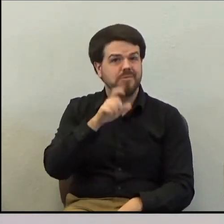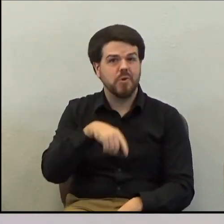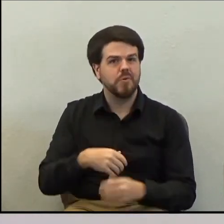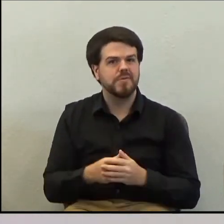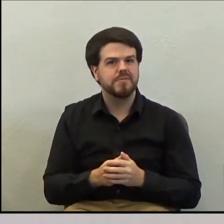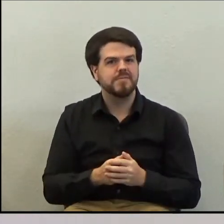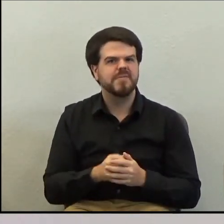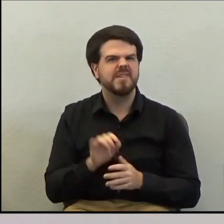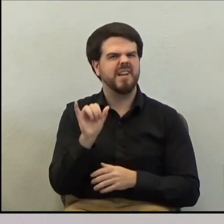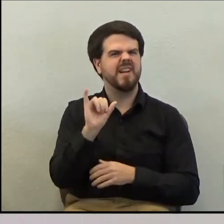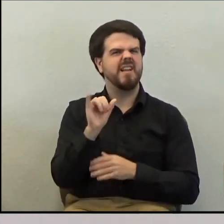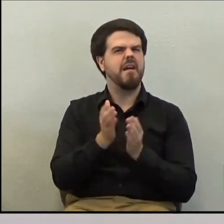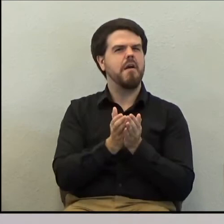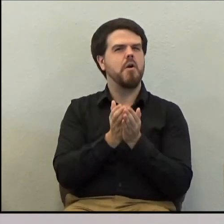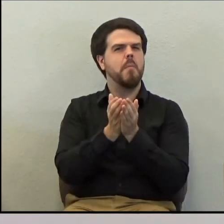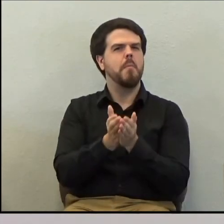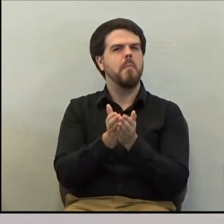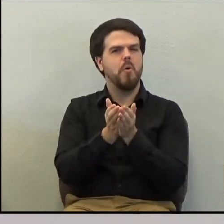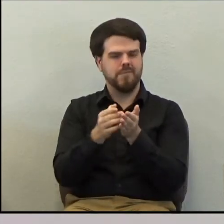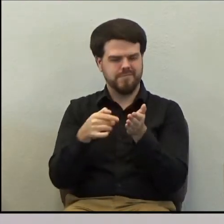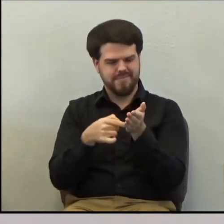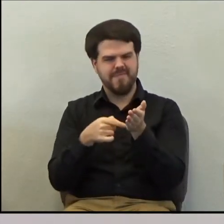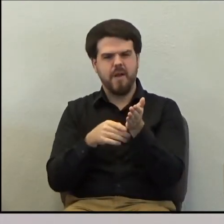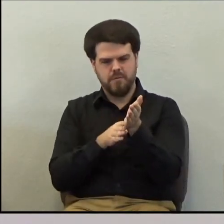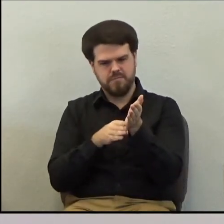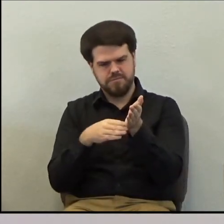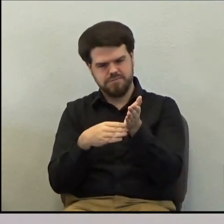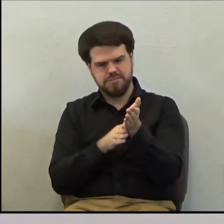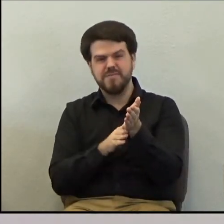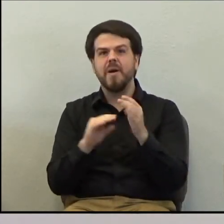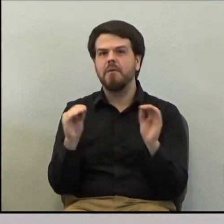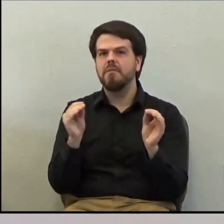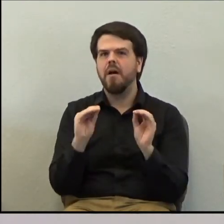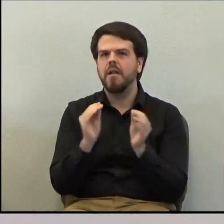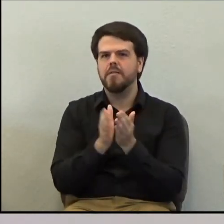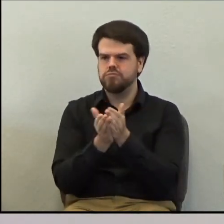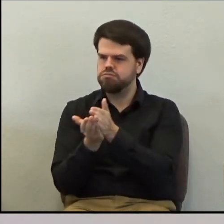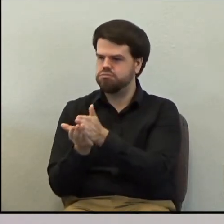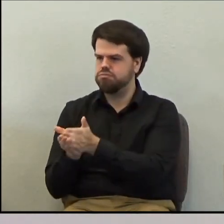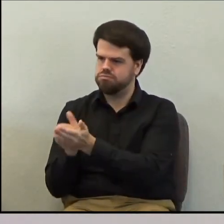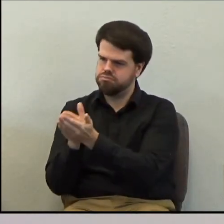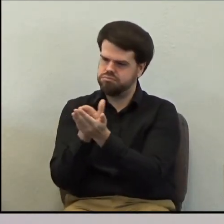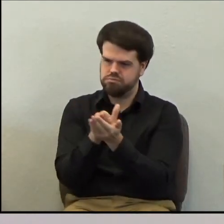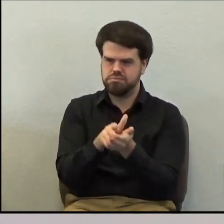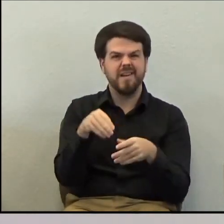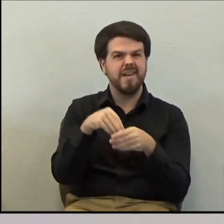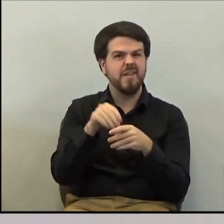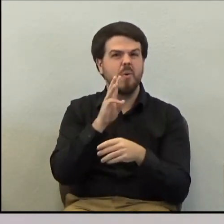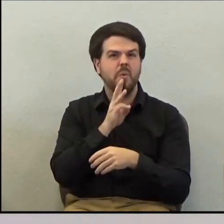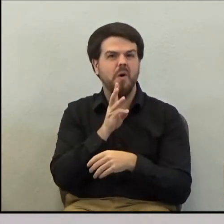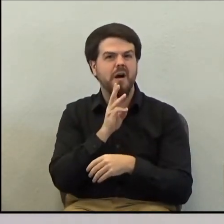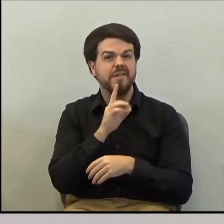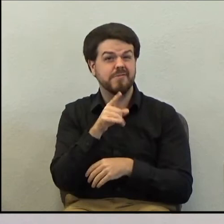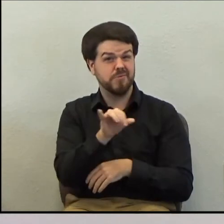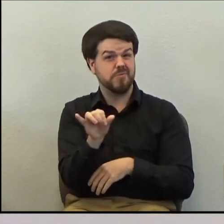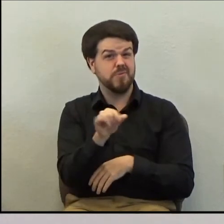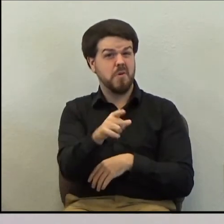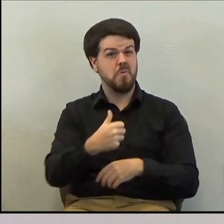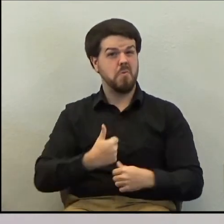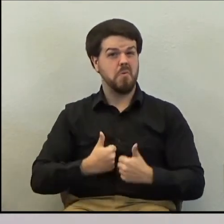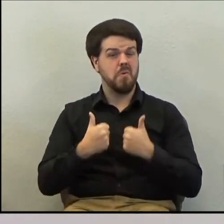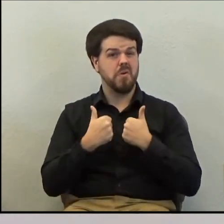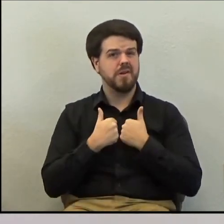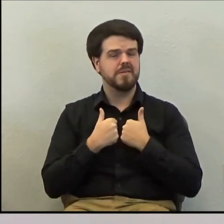rudderless ship being tossed and turned this way and that way by the currents and all the waves.